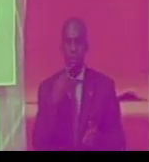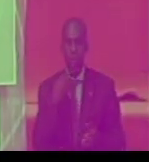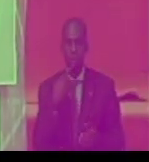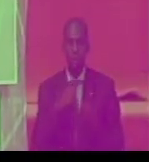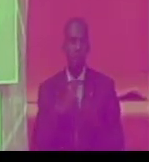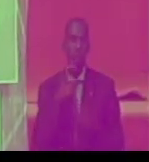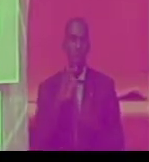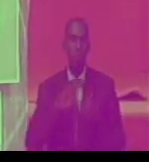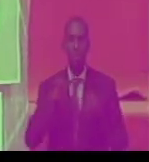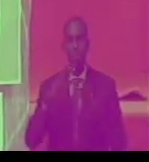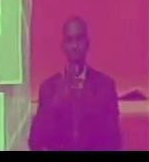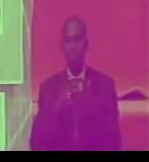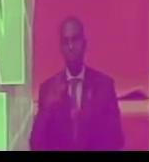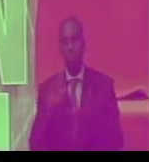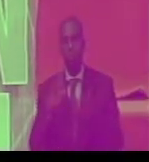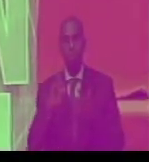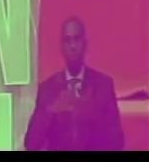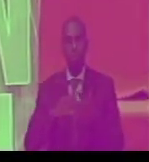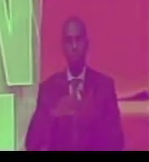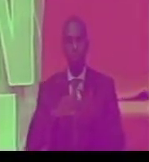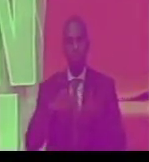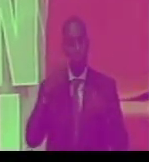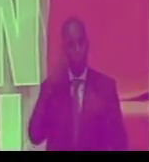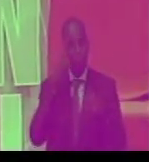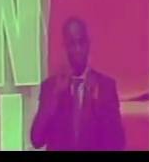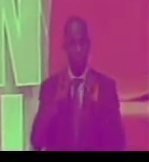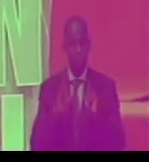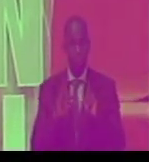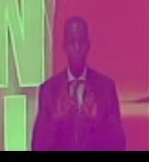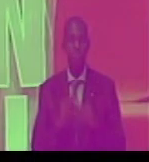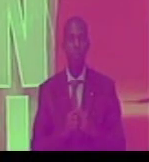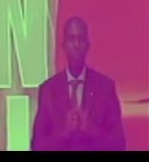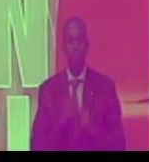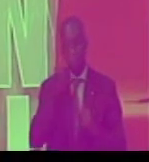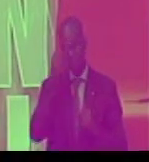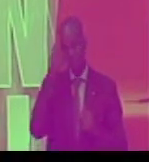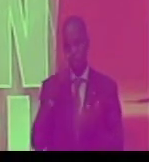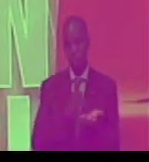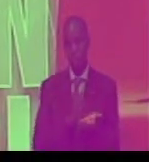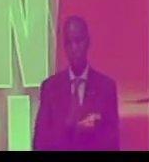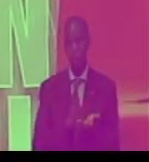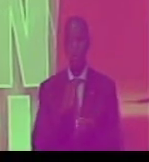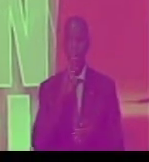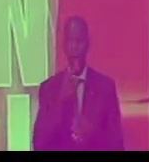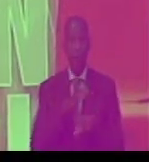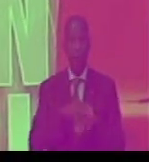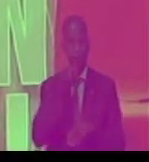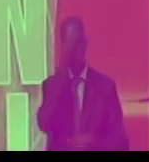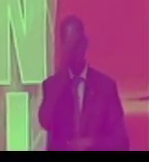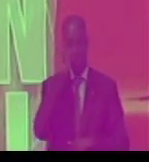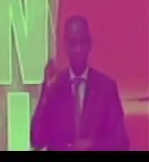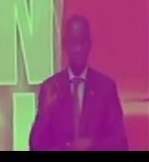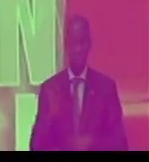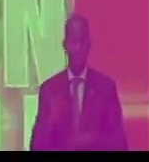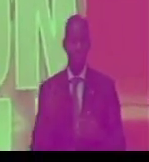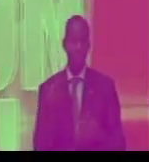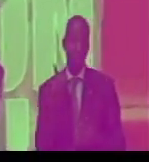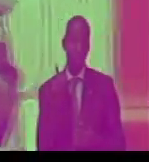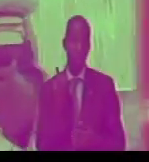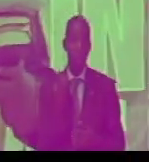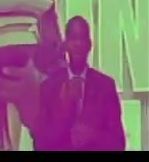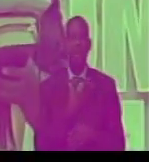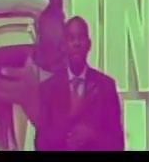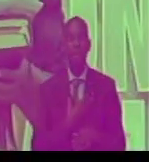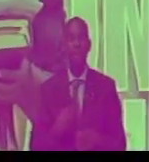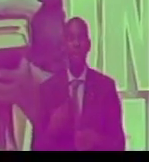FMC gave us some places to run our tests, and they did some in their own. When they went on strike recently, I